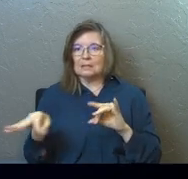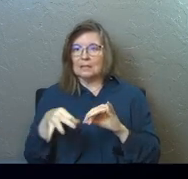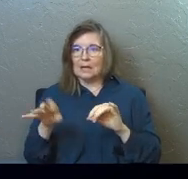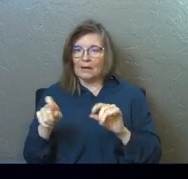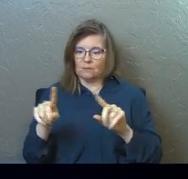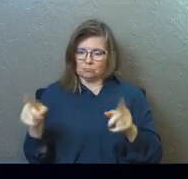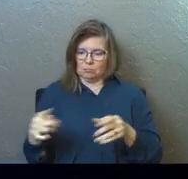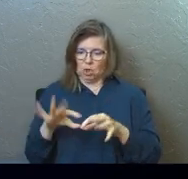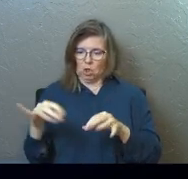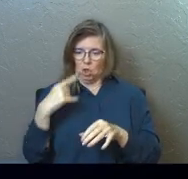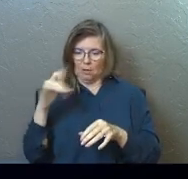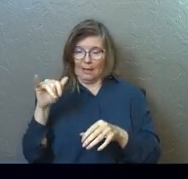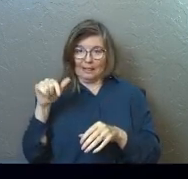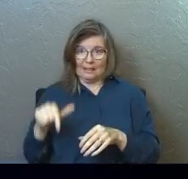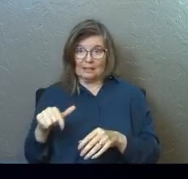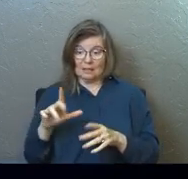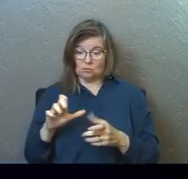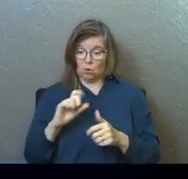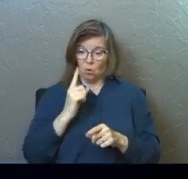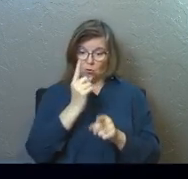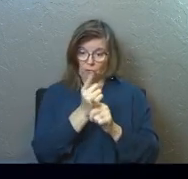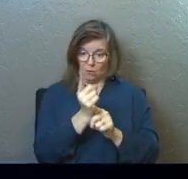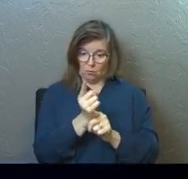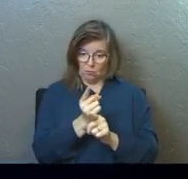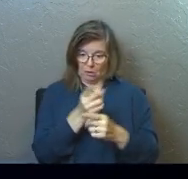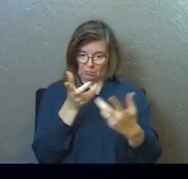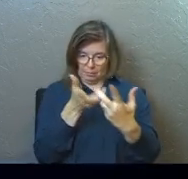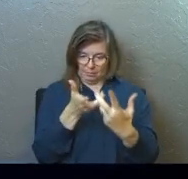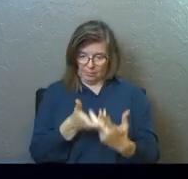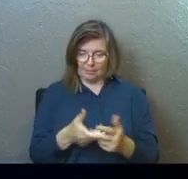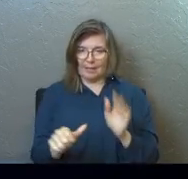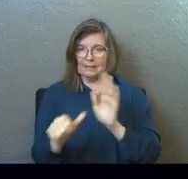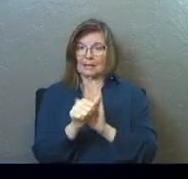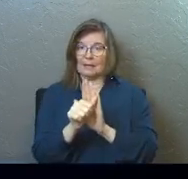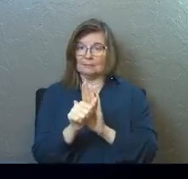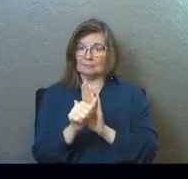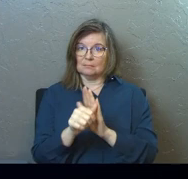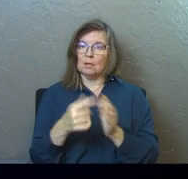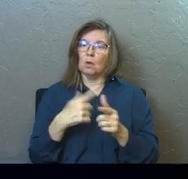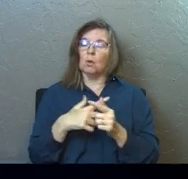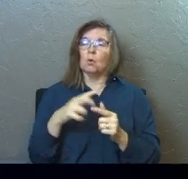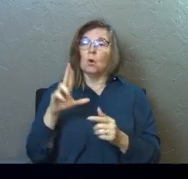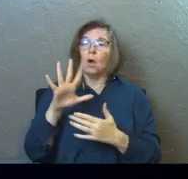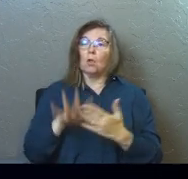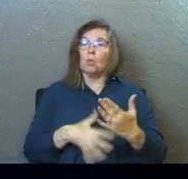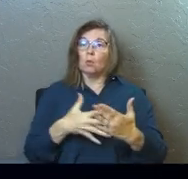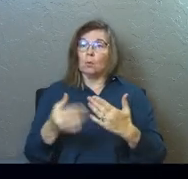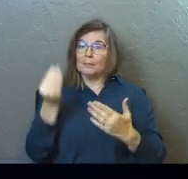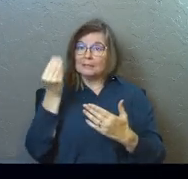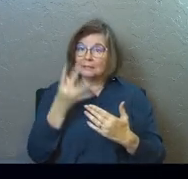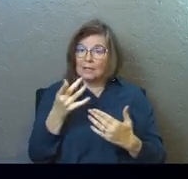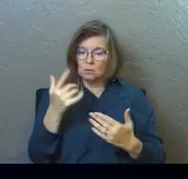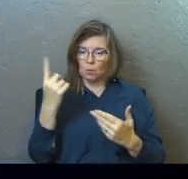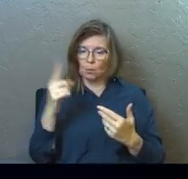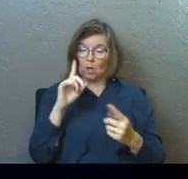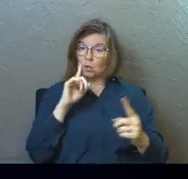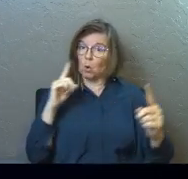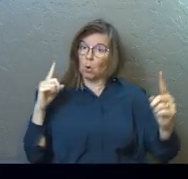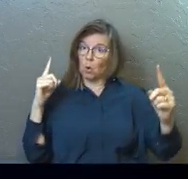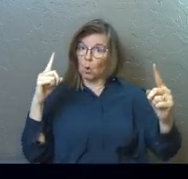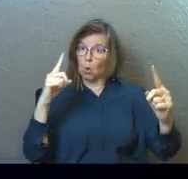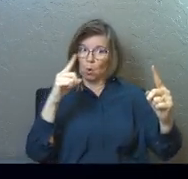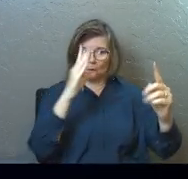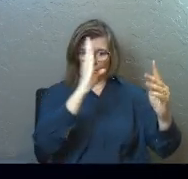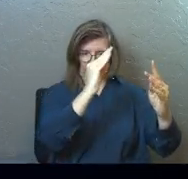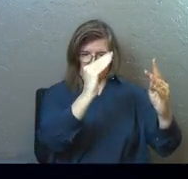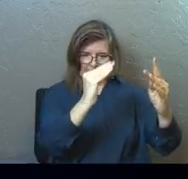way. And if you do, and you do all of these things, then it's an A. And so what the rubric tells you is, here's what your goal